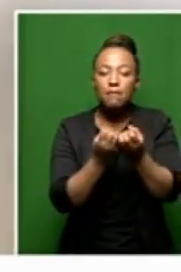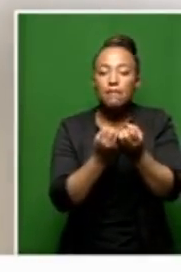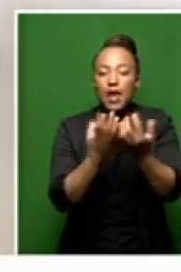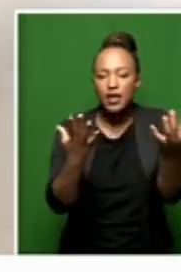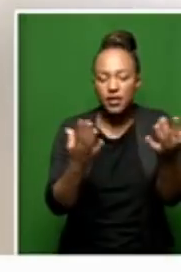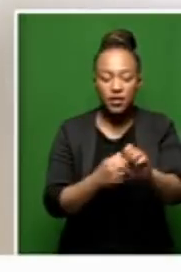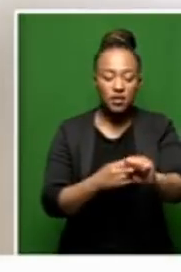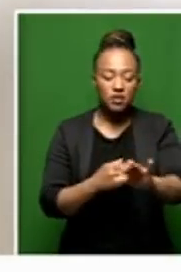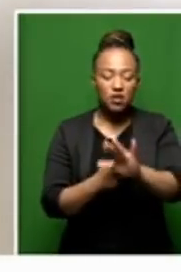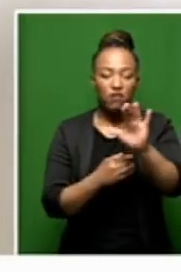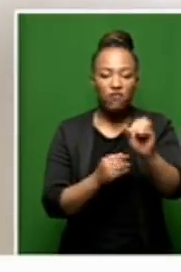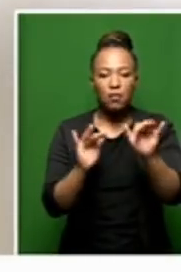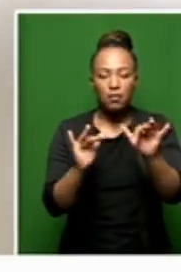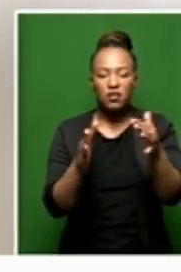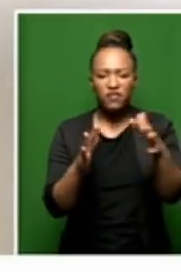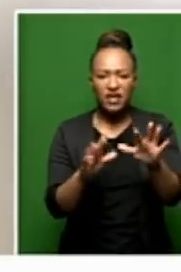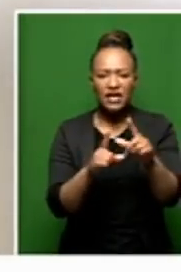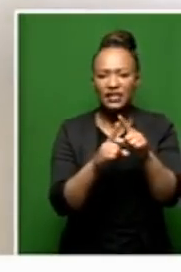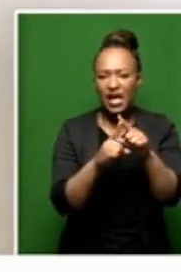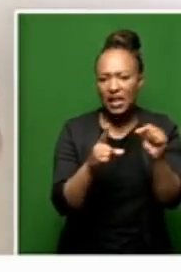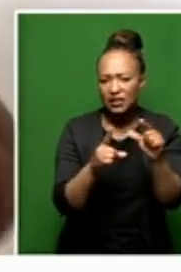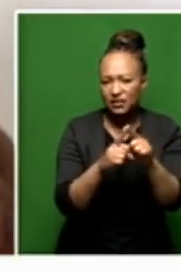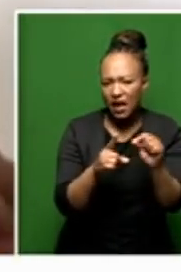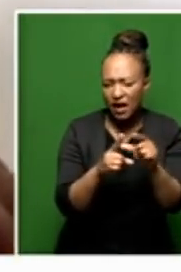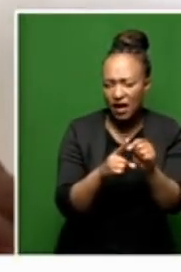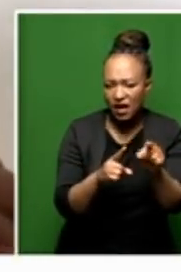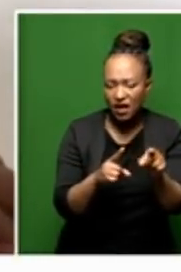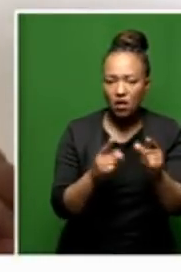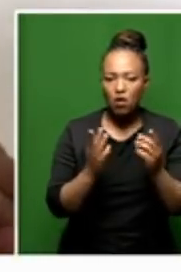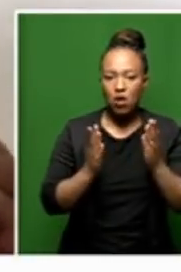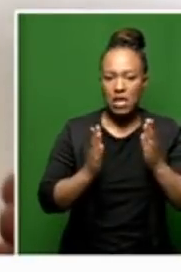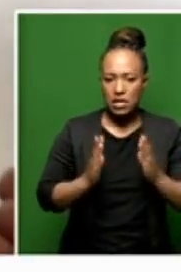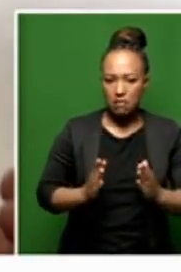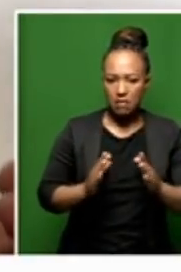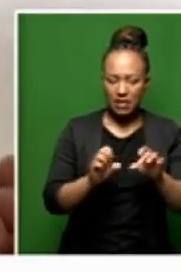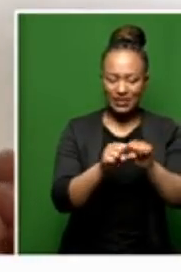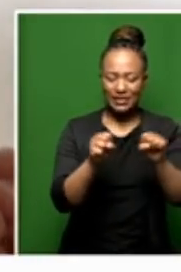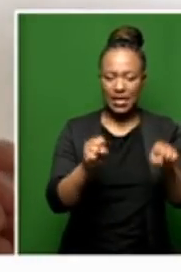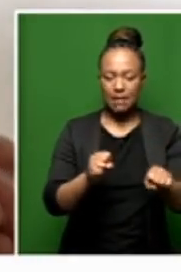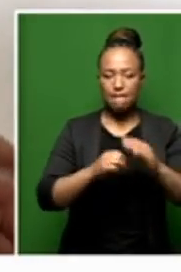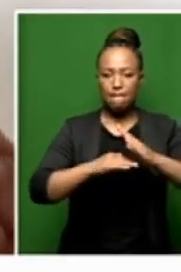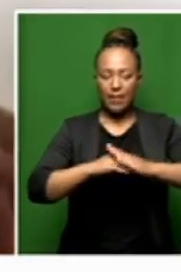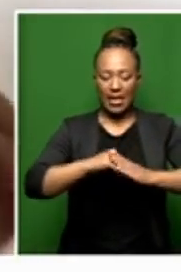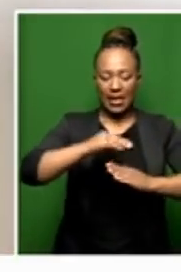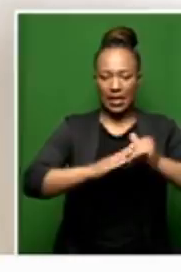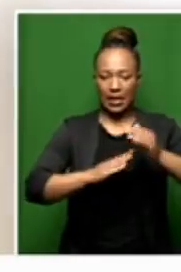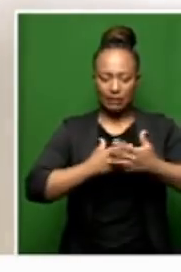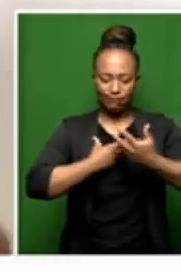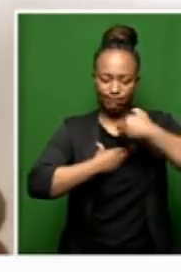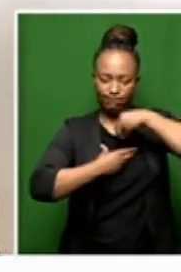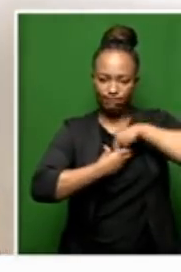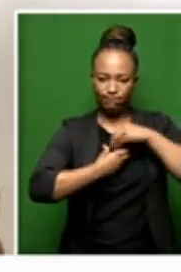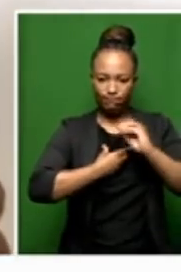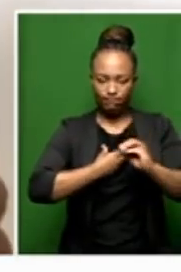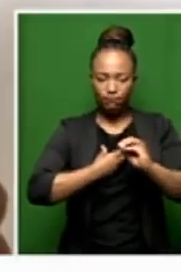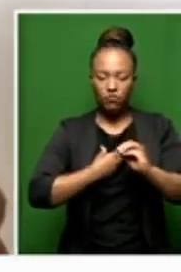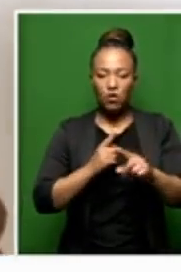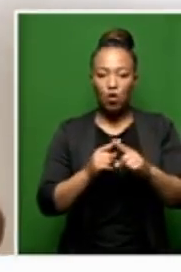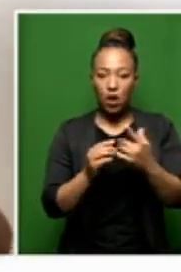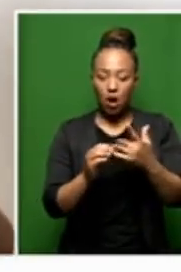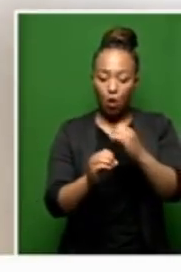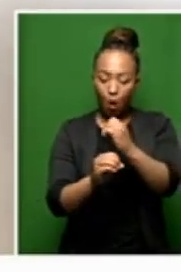were anticipated to got Delta, there was an immune system that was built around the Delta. And currently, the way